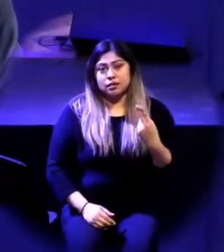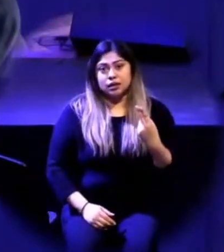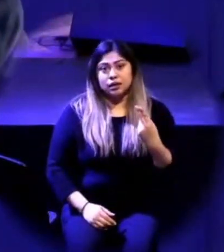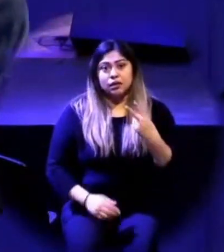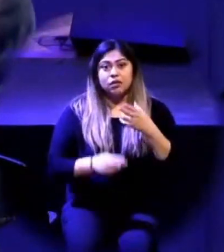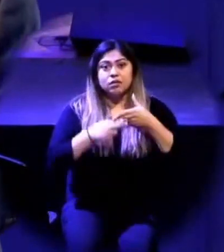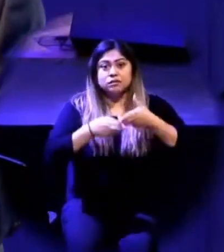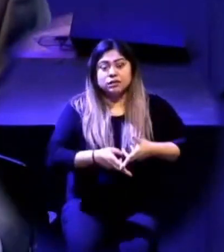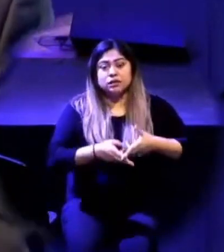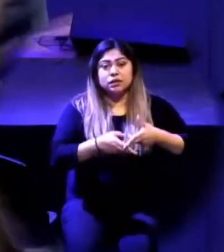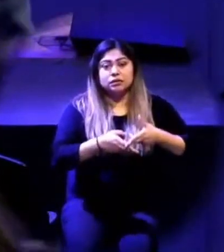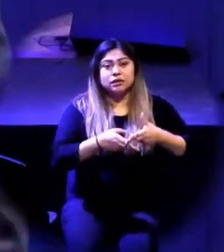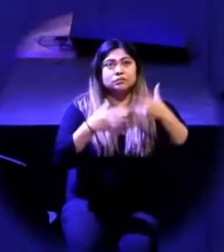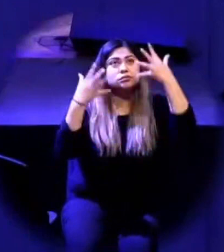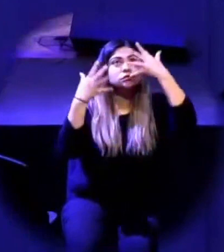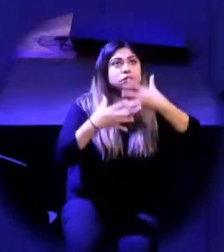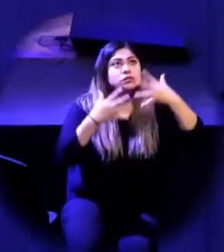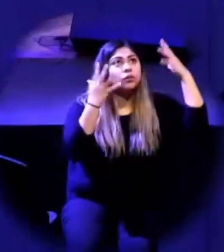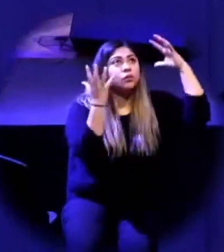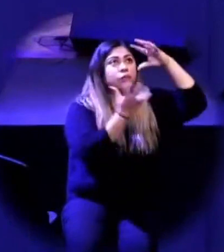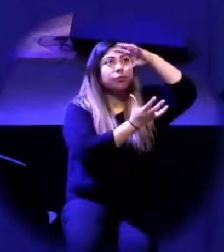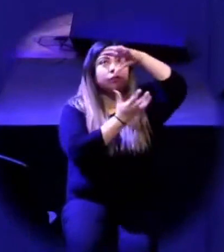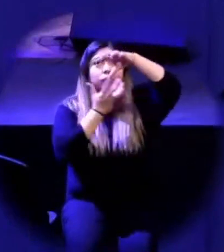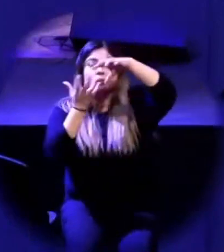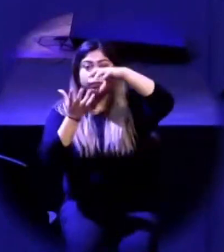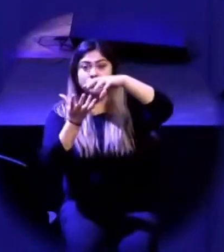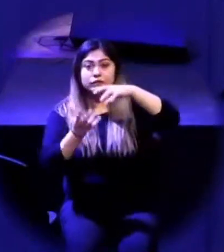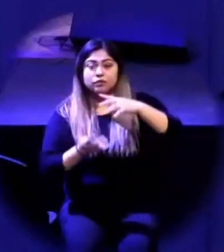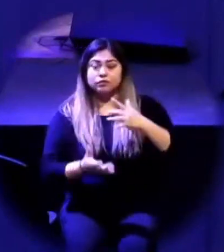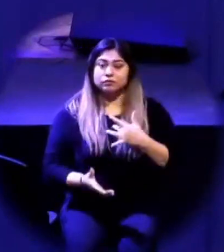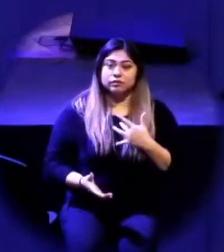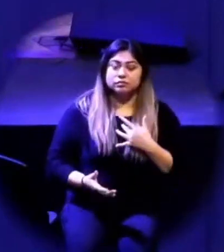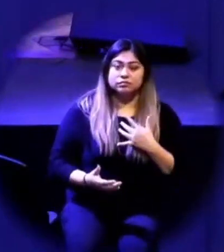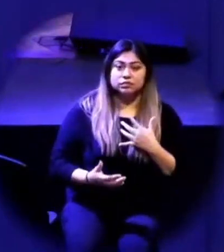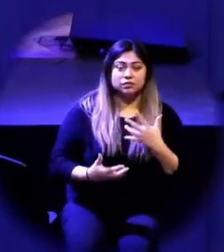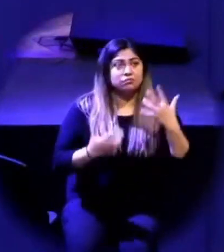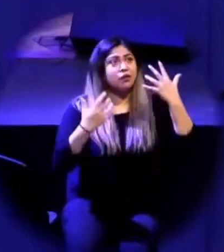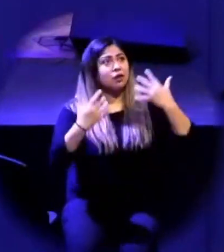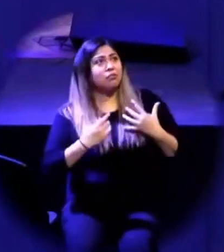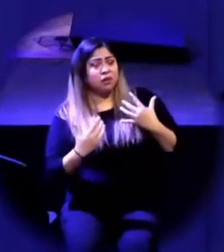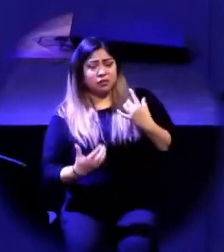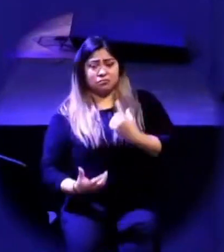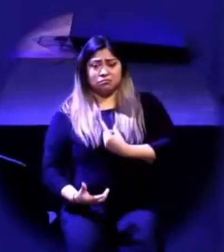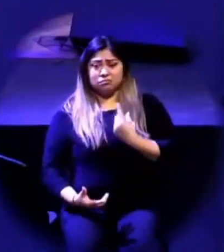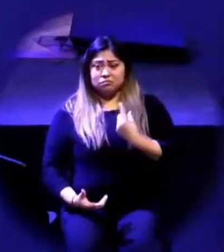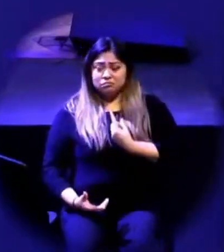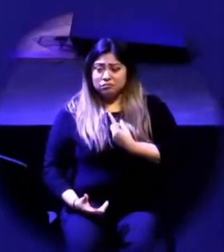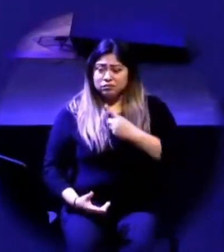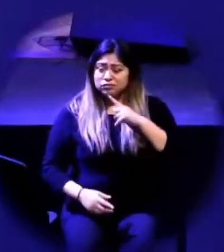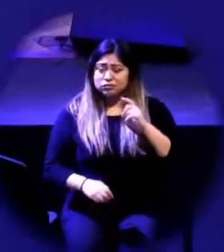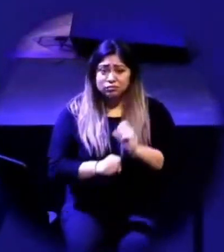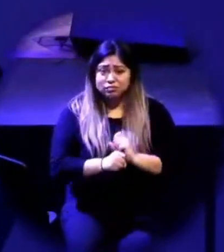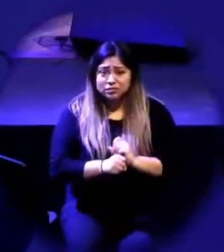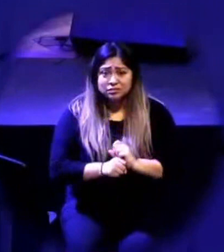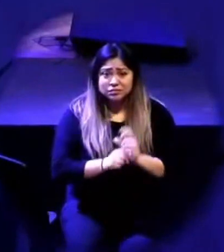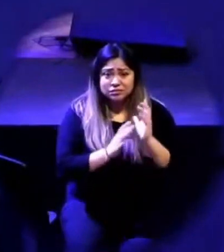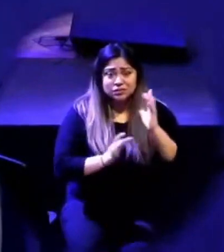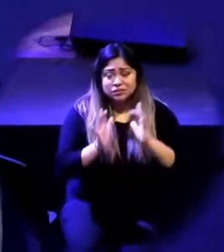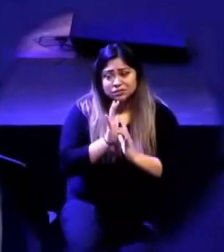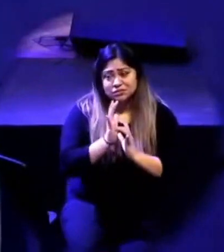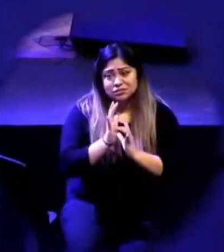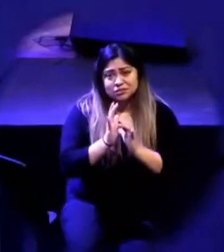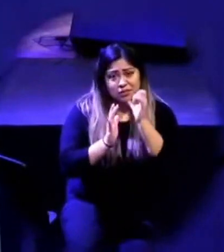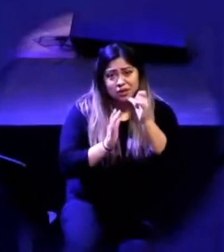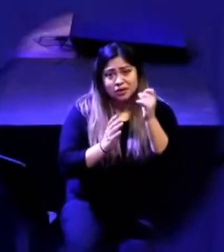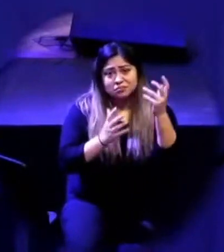have been abandoned. But the story of Jesus is this: God has not abandoned us, he has joined